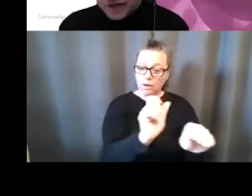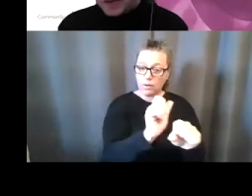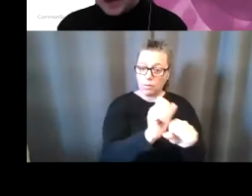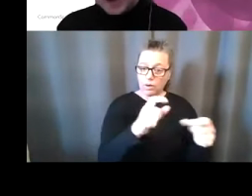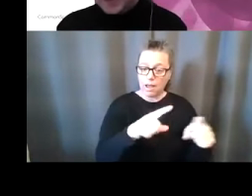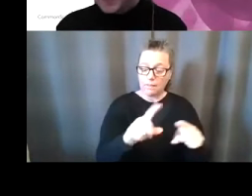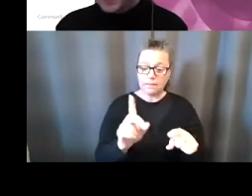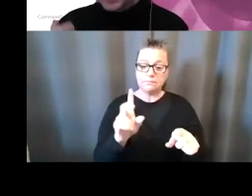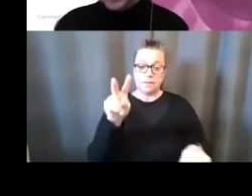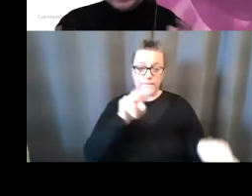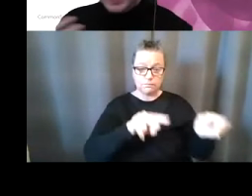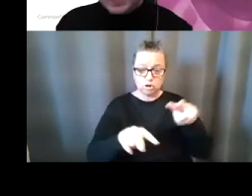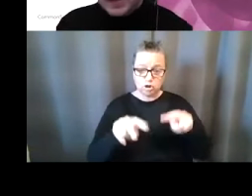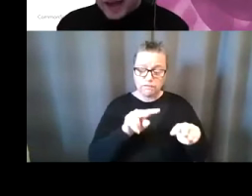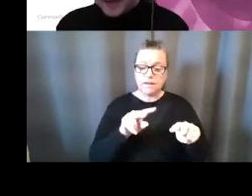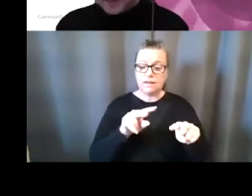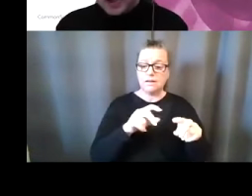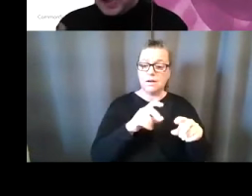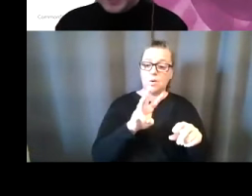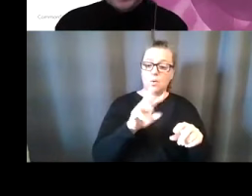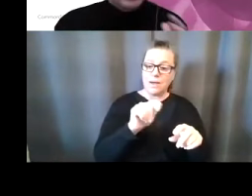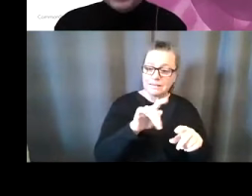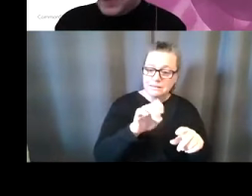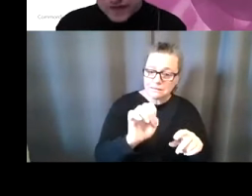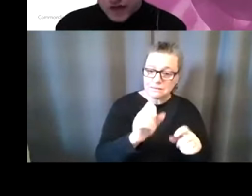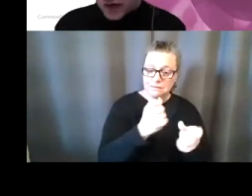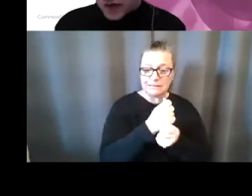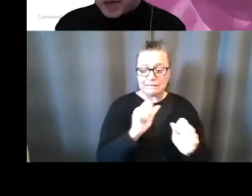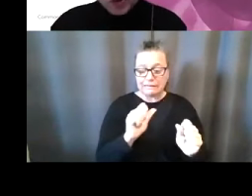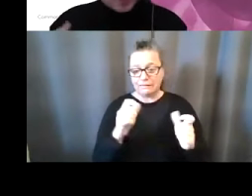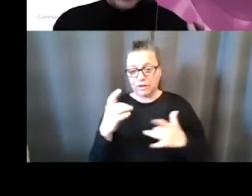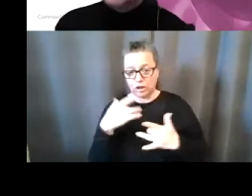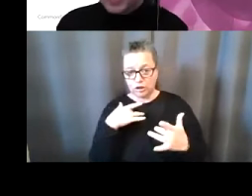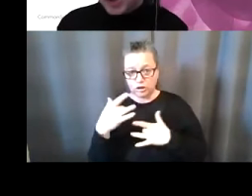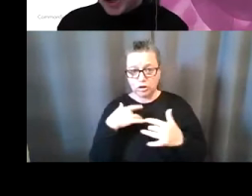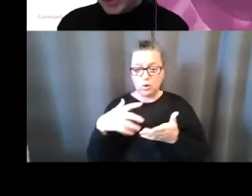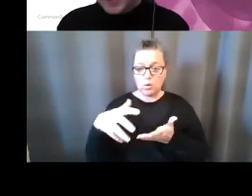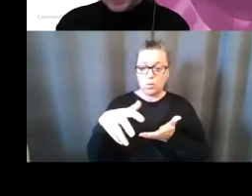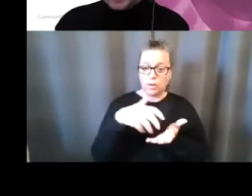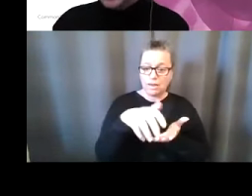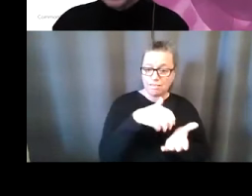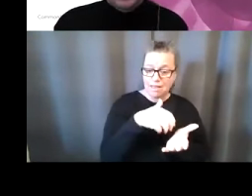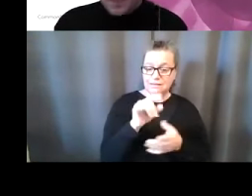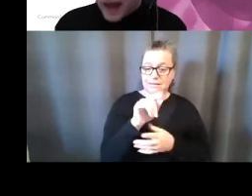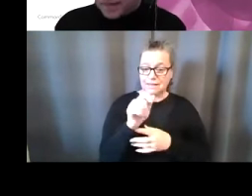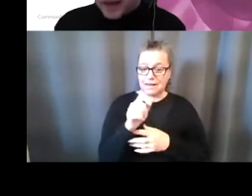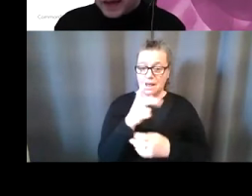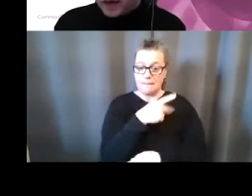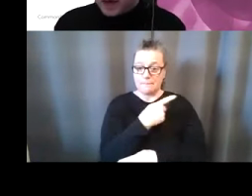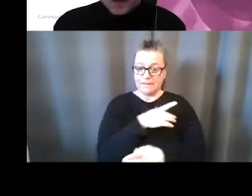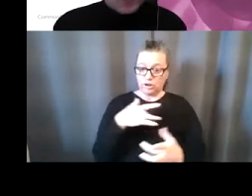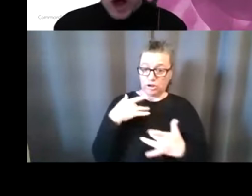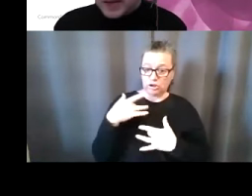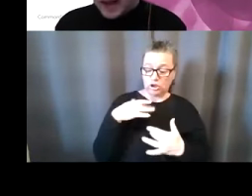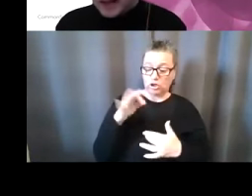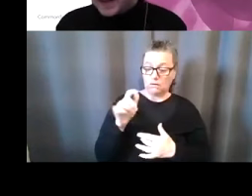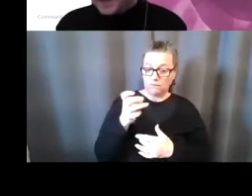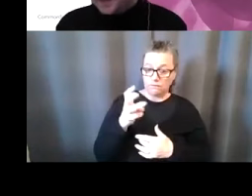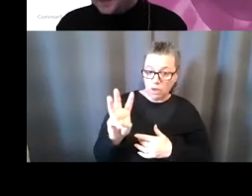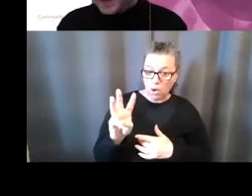safety concerns. We collect data using patient safety alerts or patient concerns. We do flow mapping, root